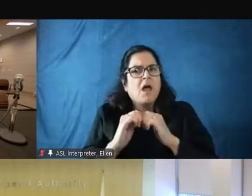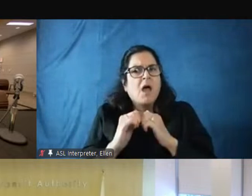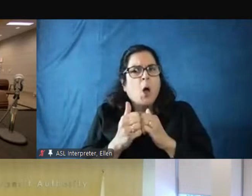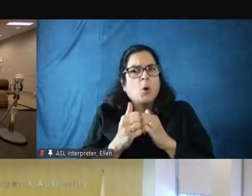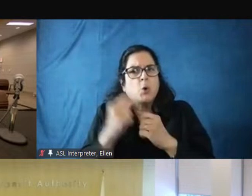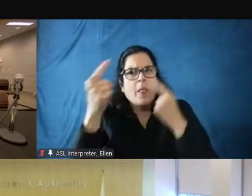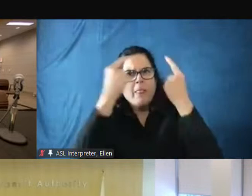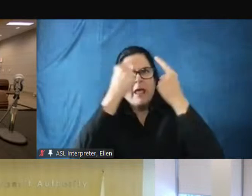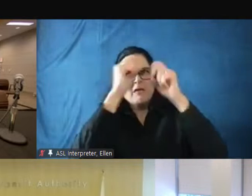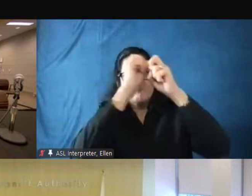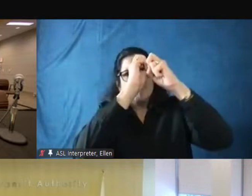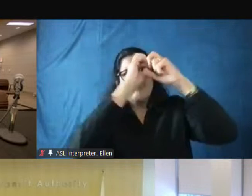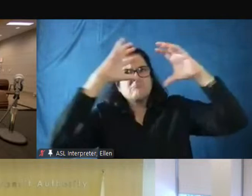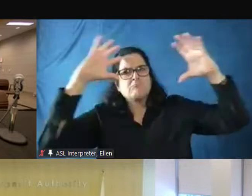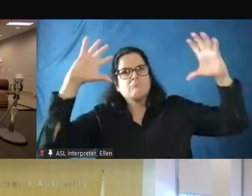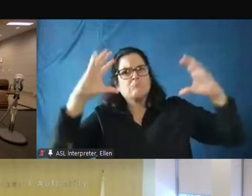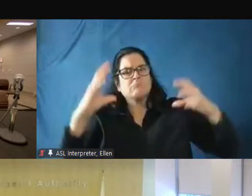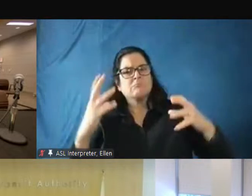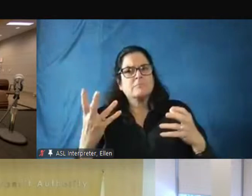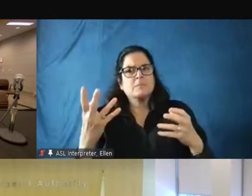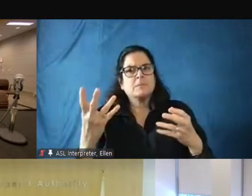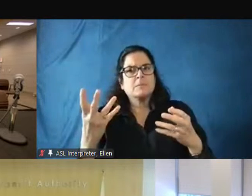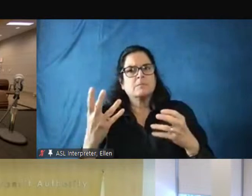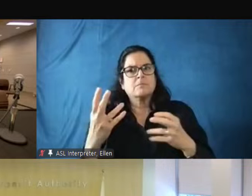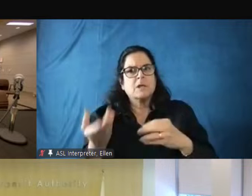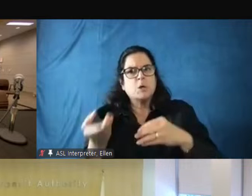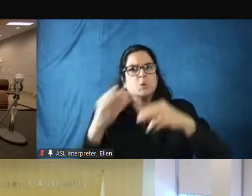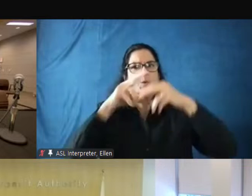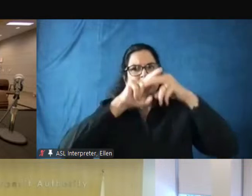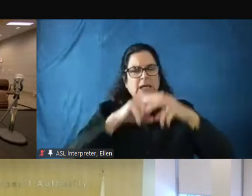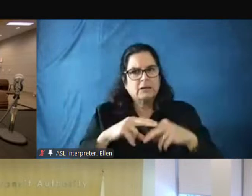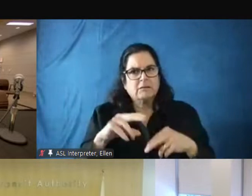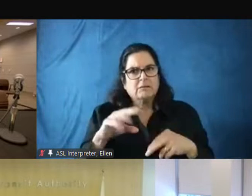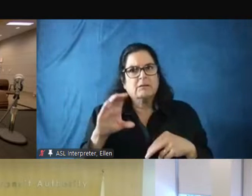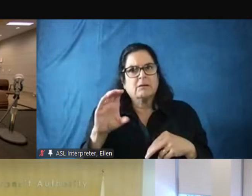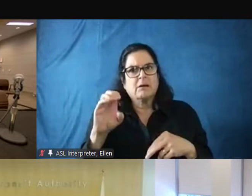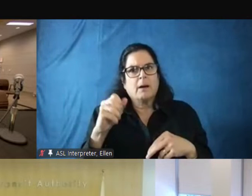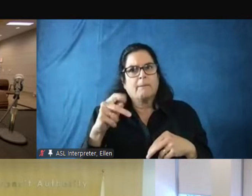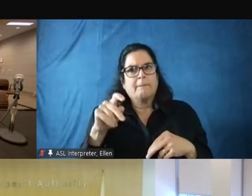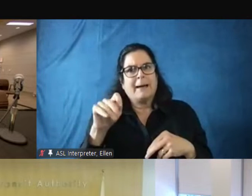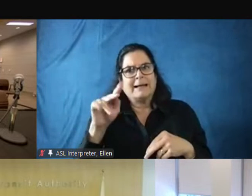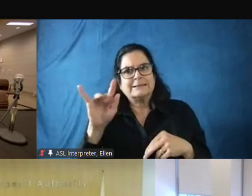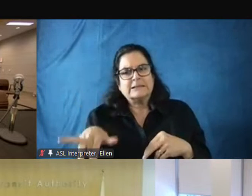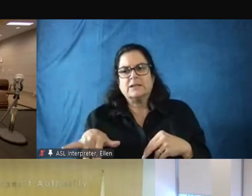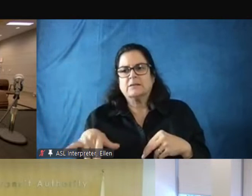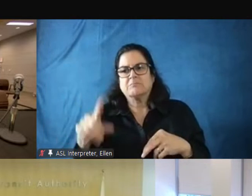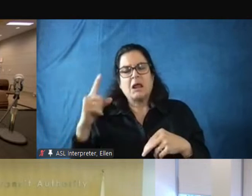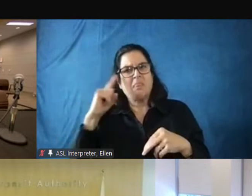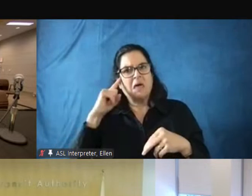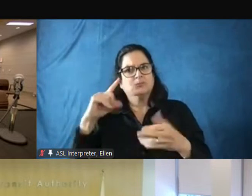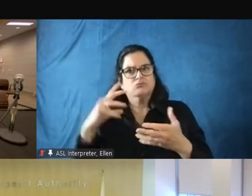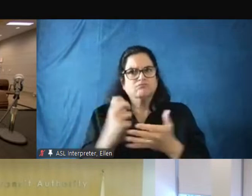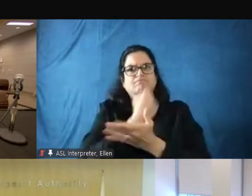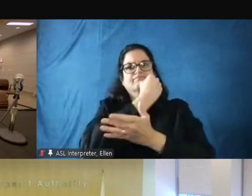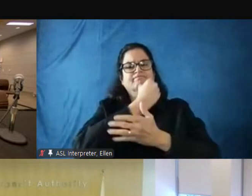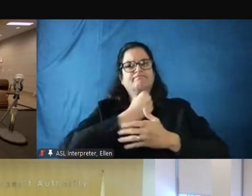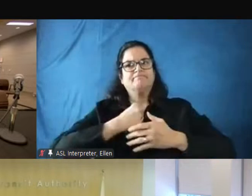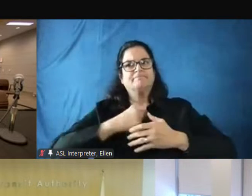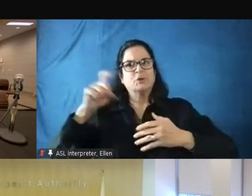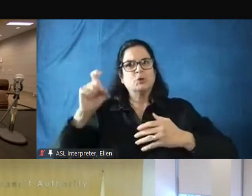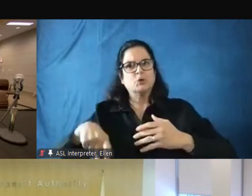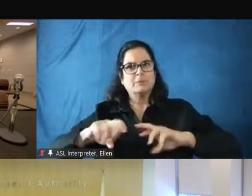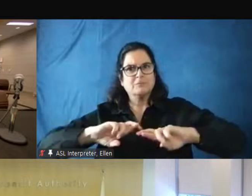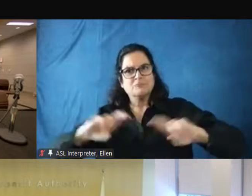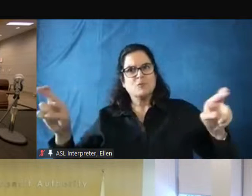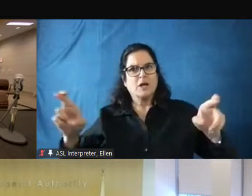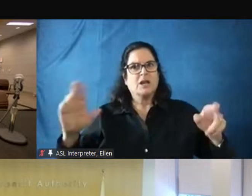building such capacity? And to me, it would make sense to be proactive and be the ones coming to the table with our own idea